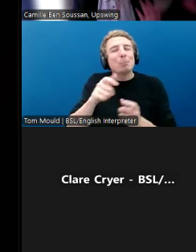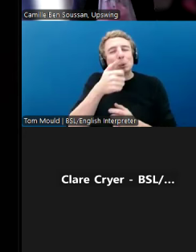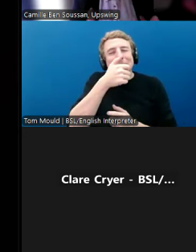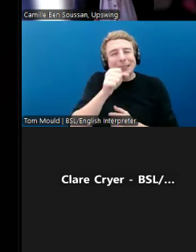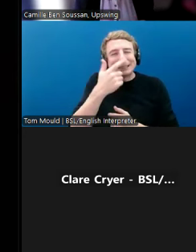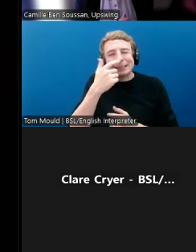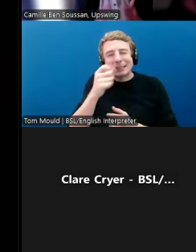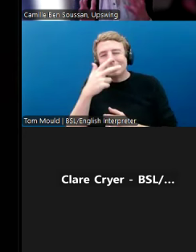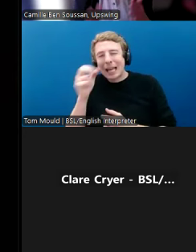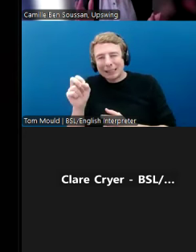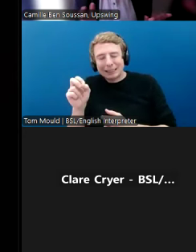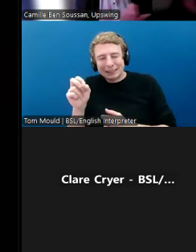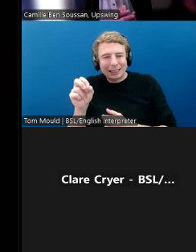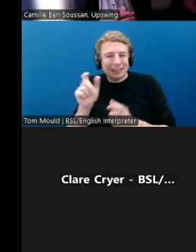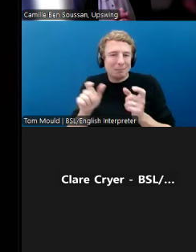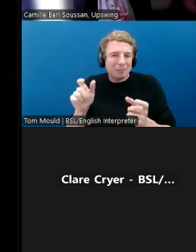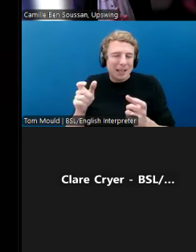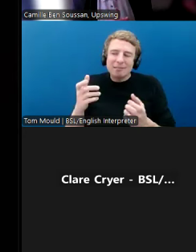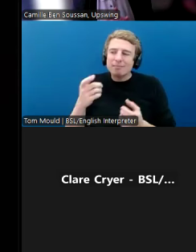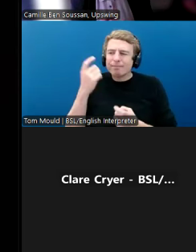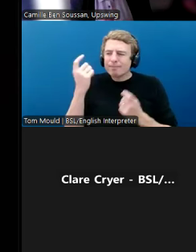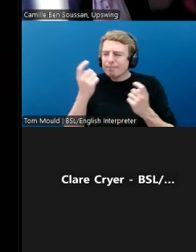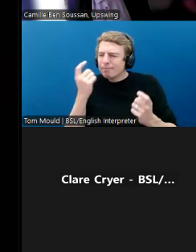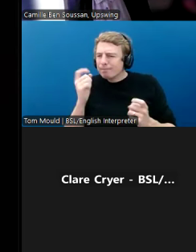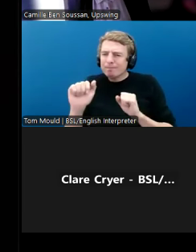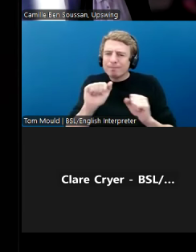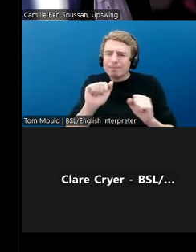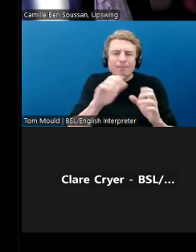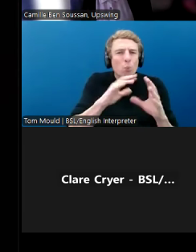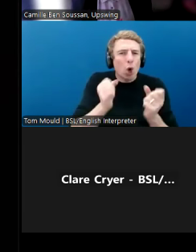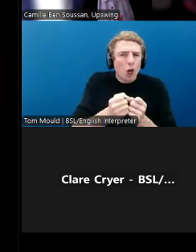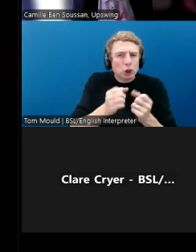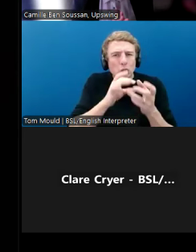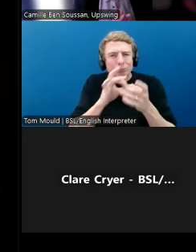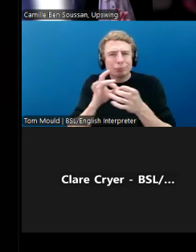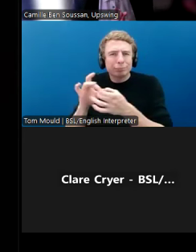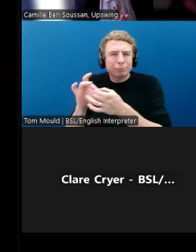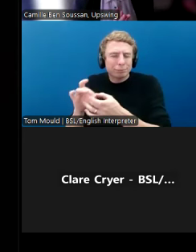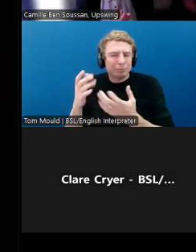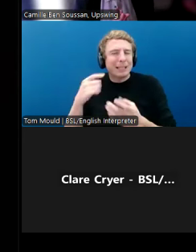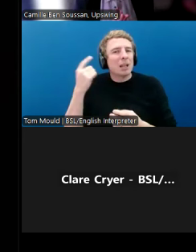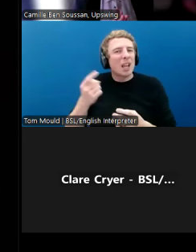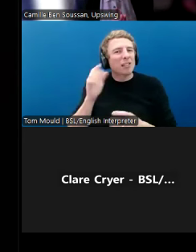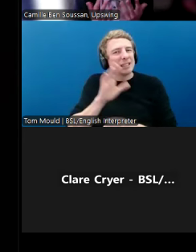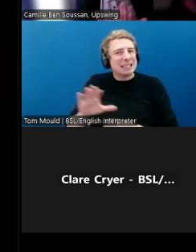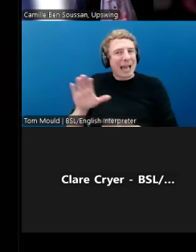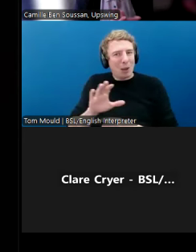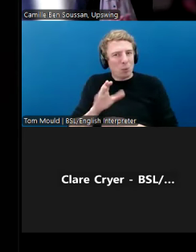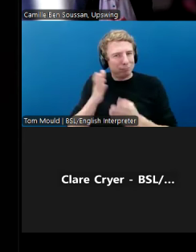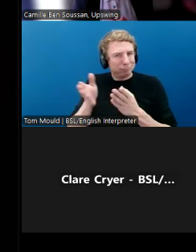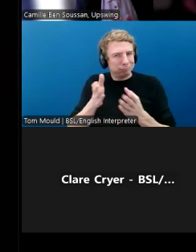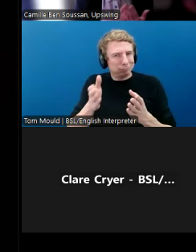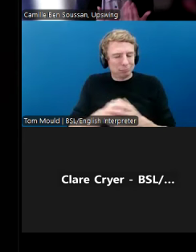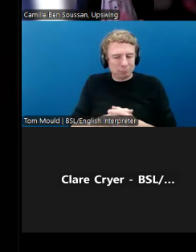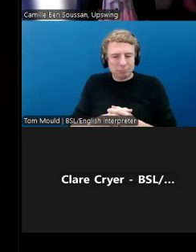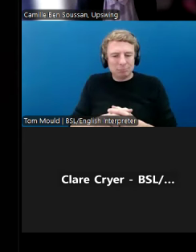through various workshops in London and Southwest. And we unveiled themes of